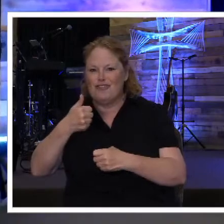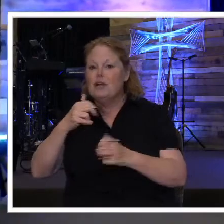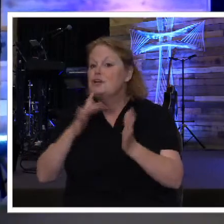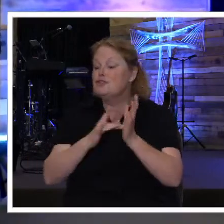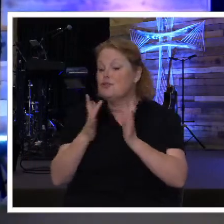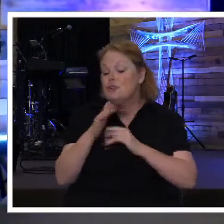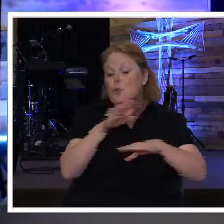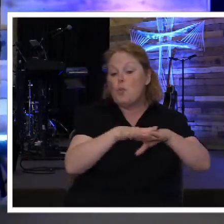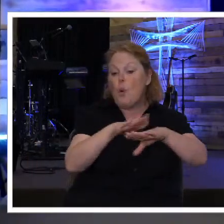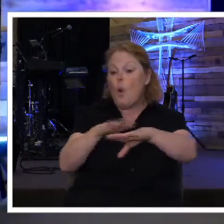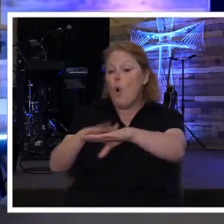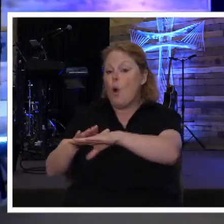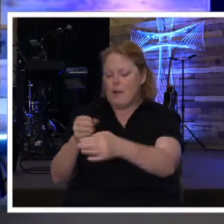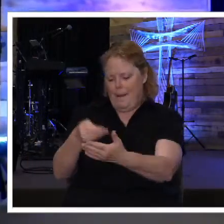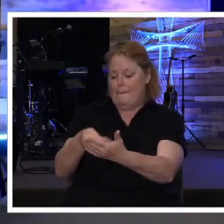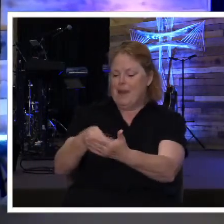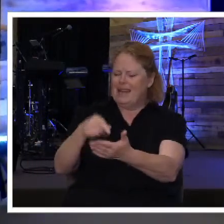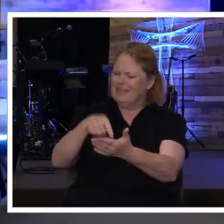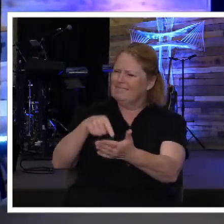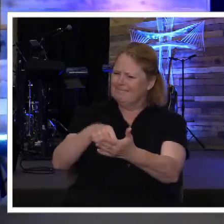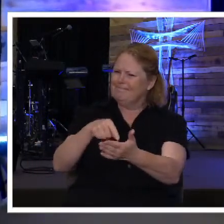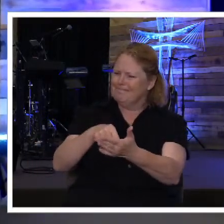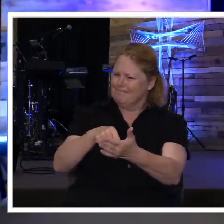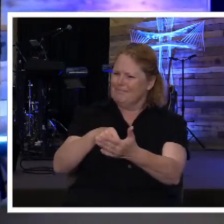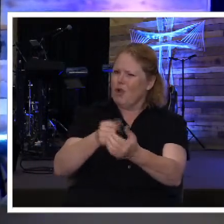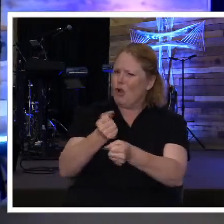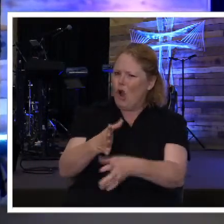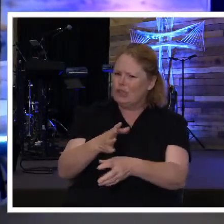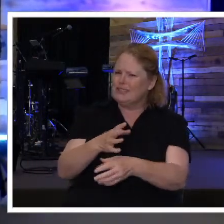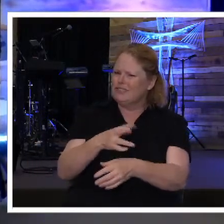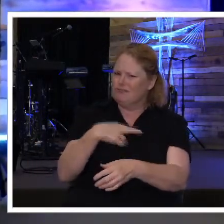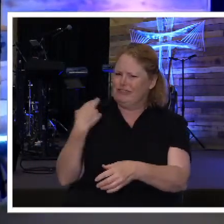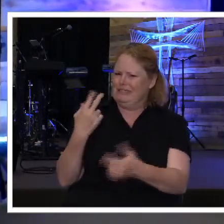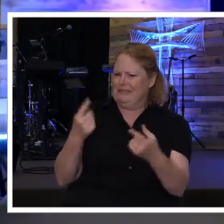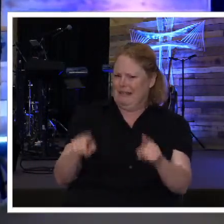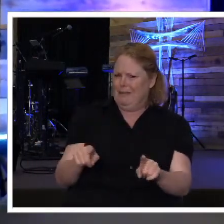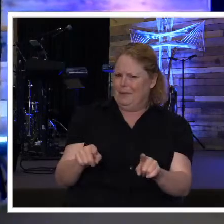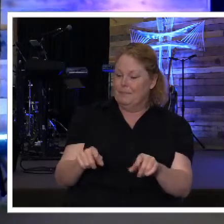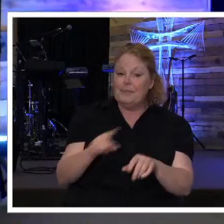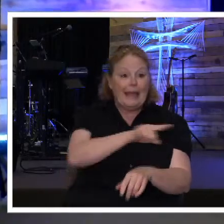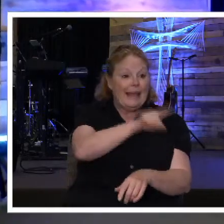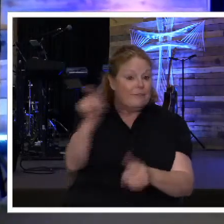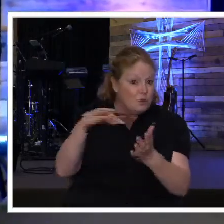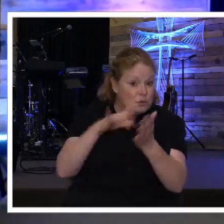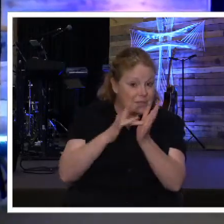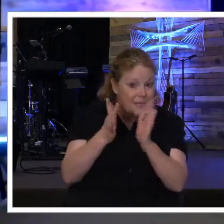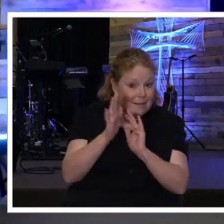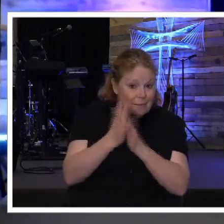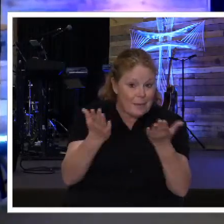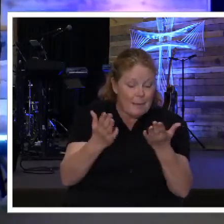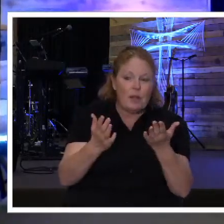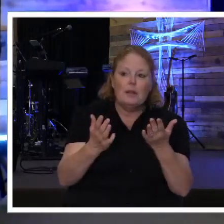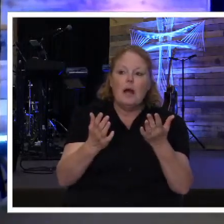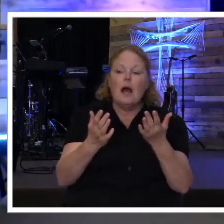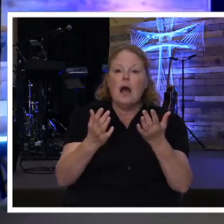warning about the dangers of money. In fact, for those of you who are Bible studiers, 16 of the 38 parables